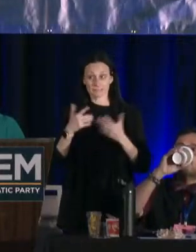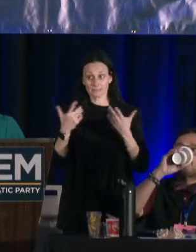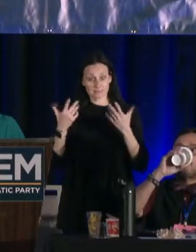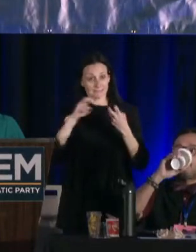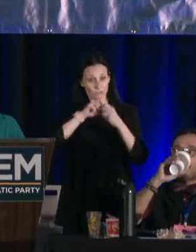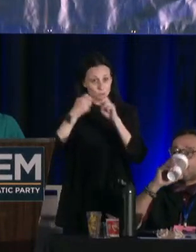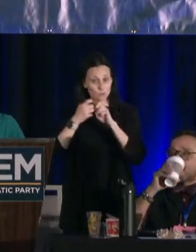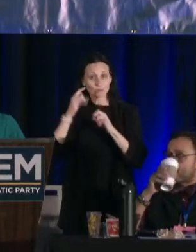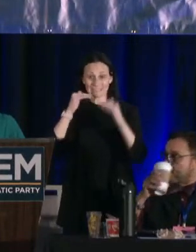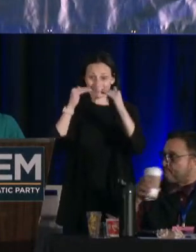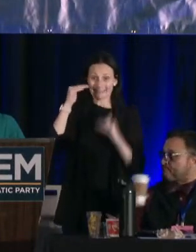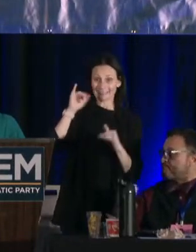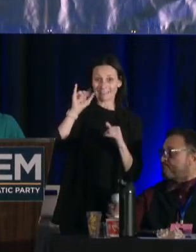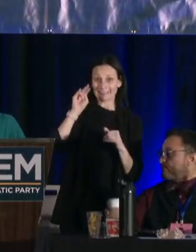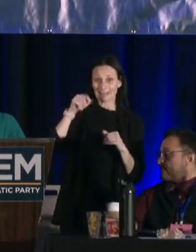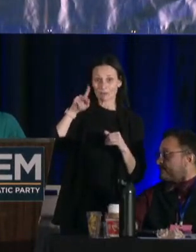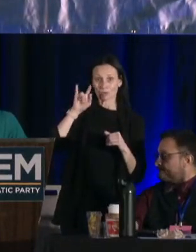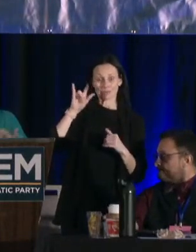and equity,